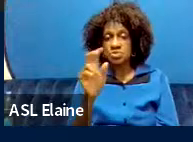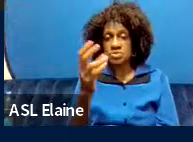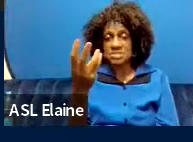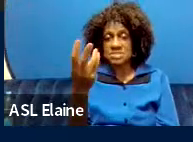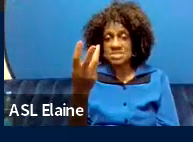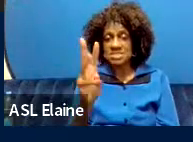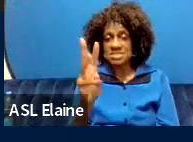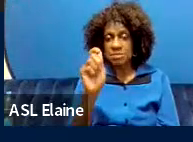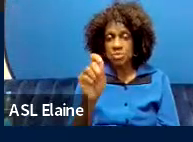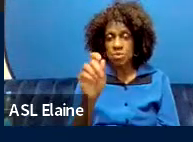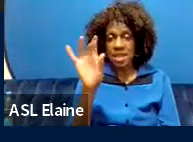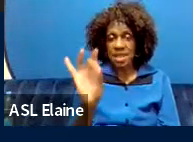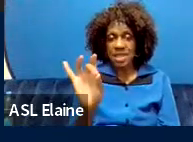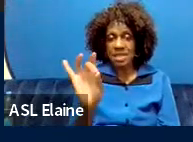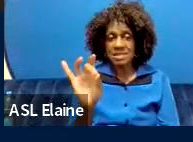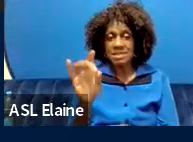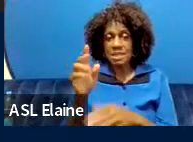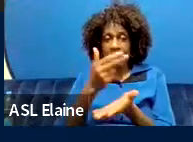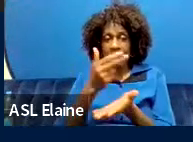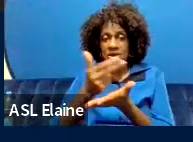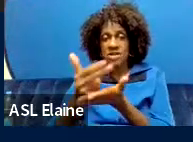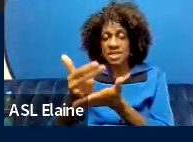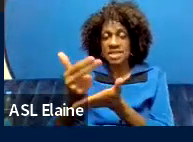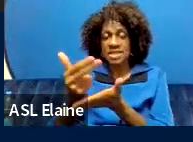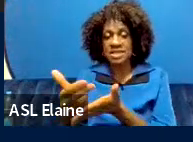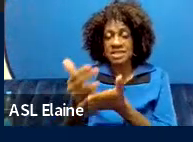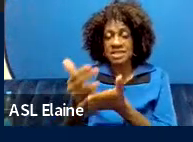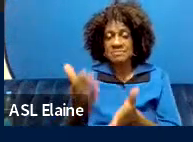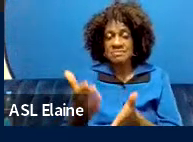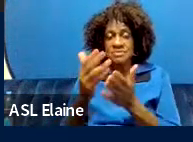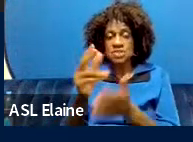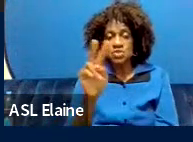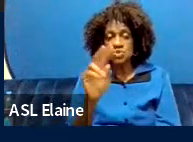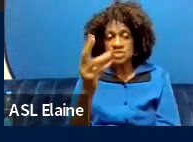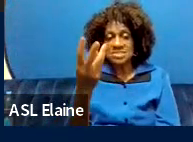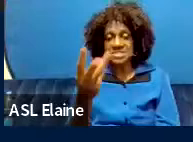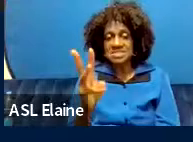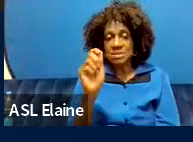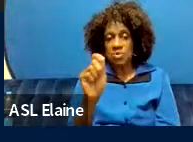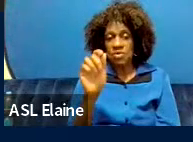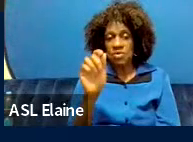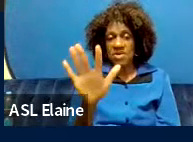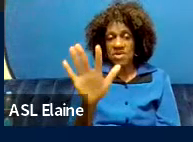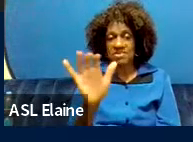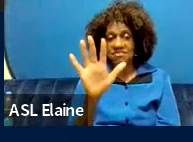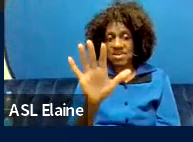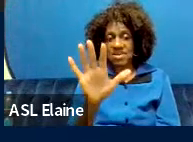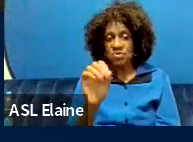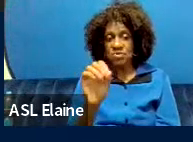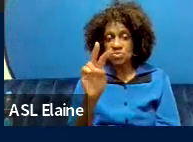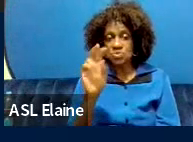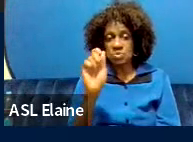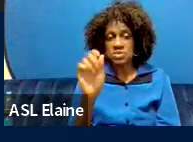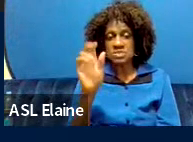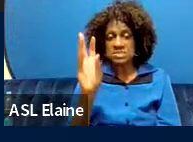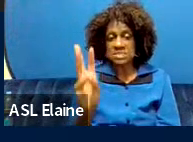216.8, parking, which is provisions 216.5 and